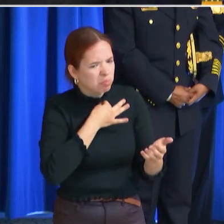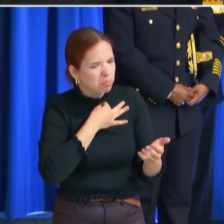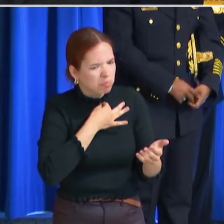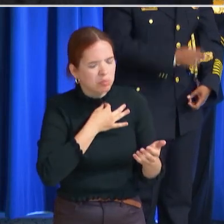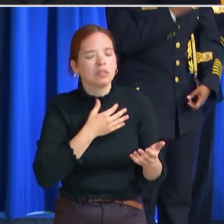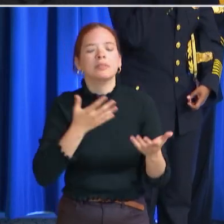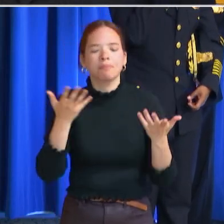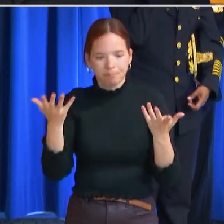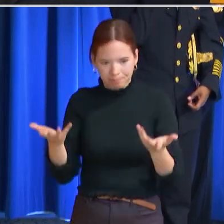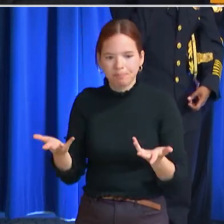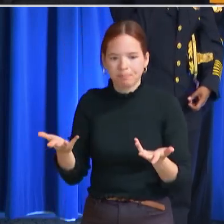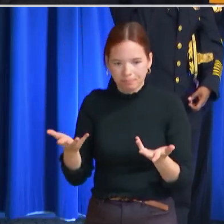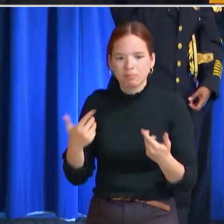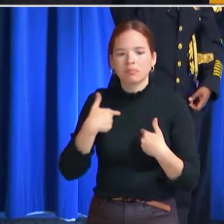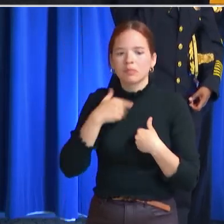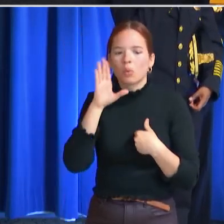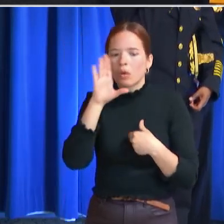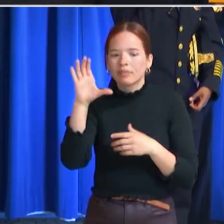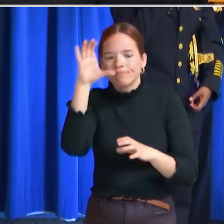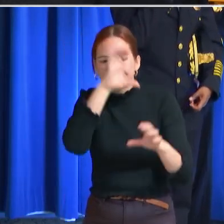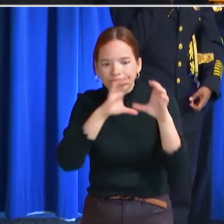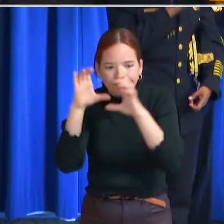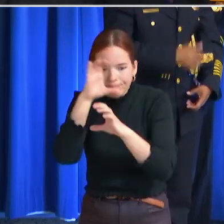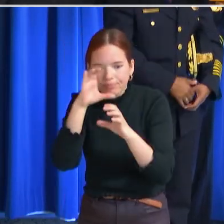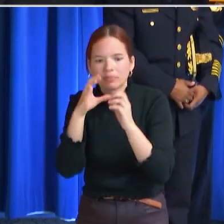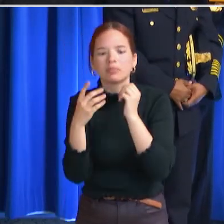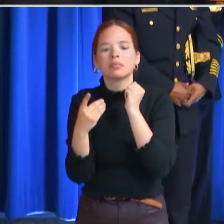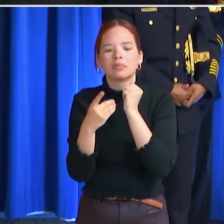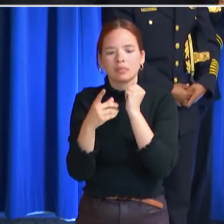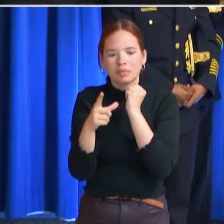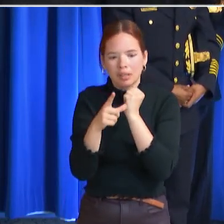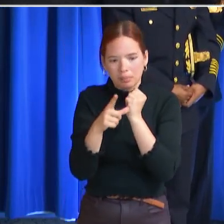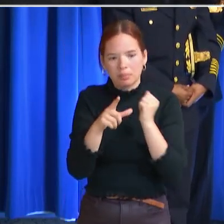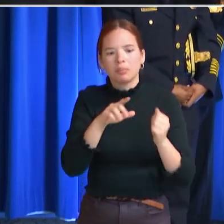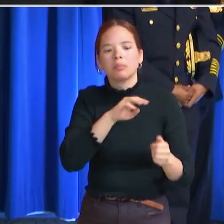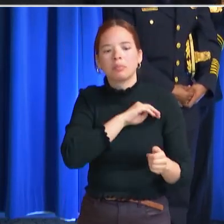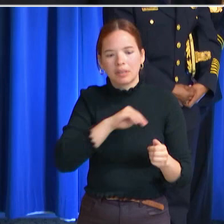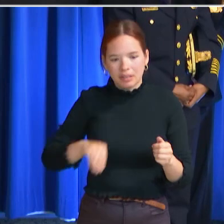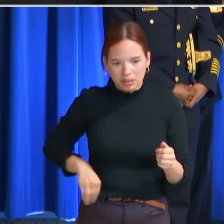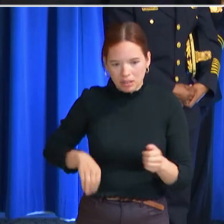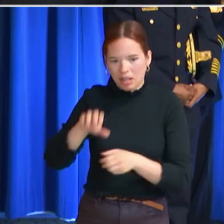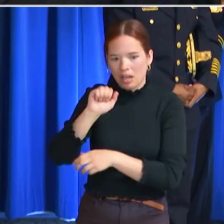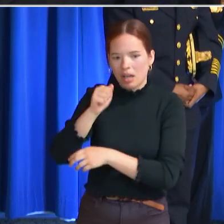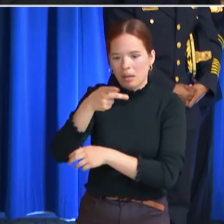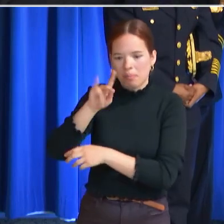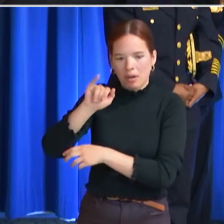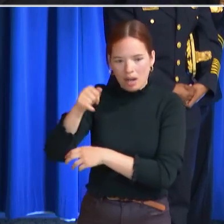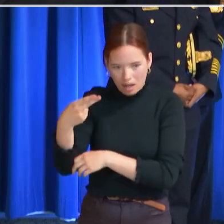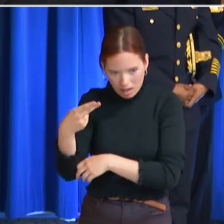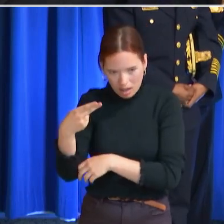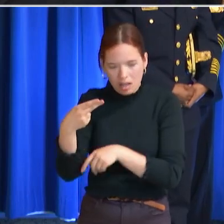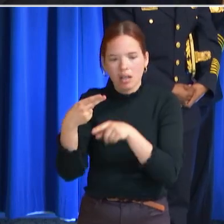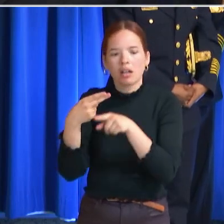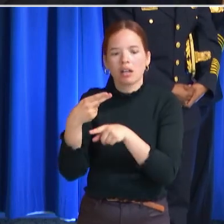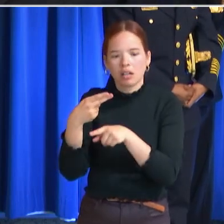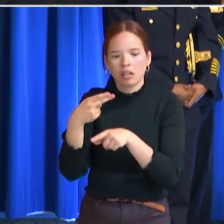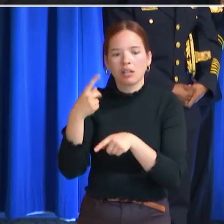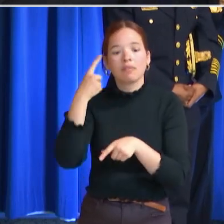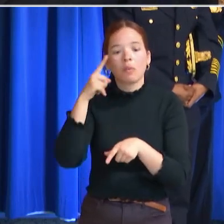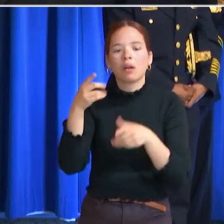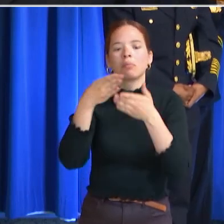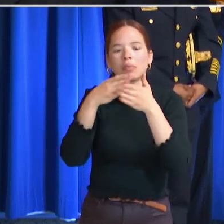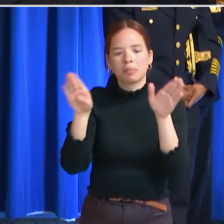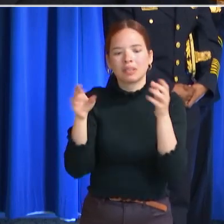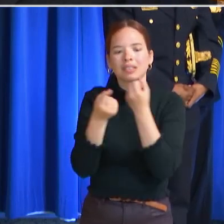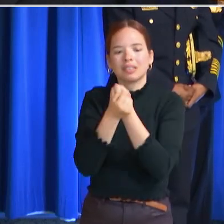as I mentioned. Deputy Mayor Apia and her team at the Deputy Mayor for Public Safety and Justice will kind